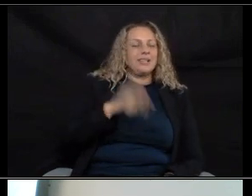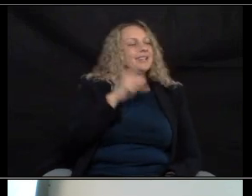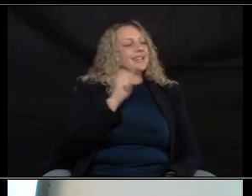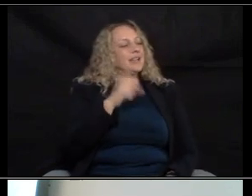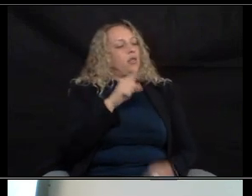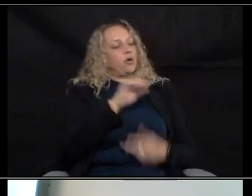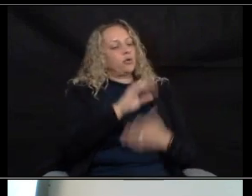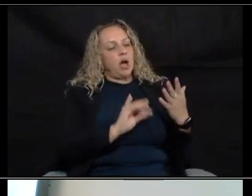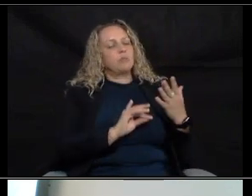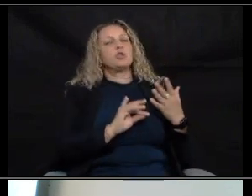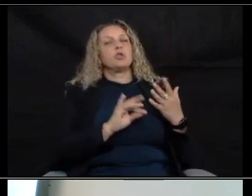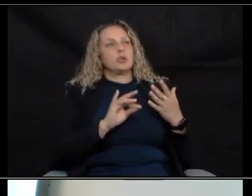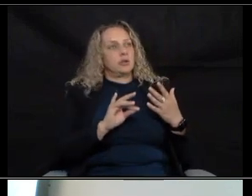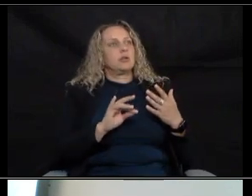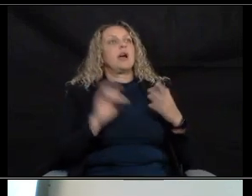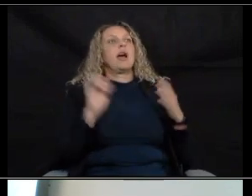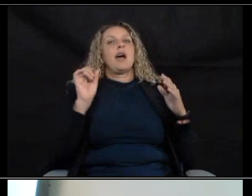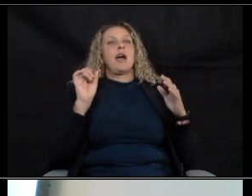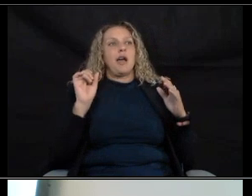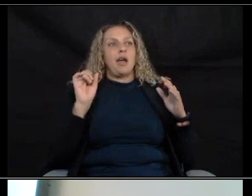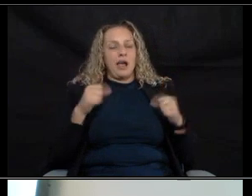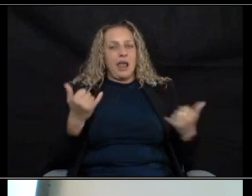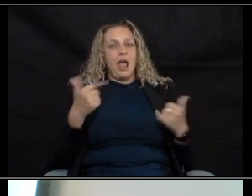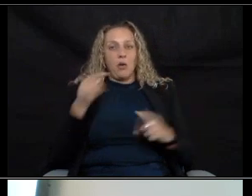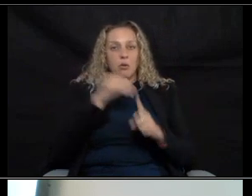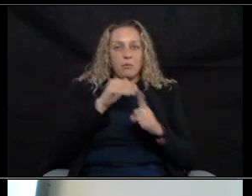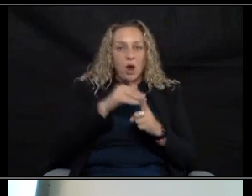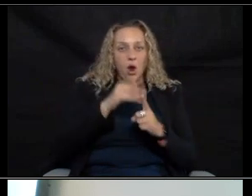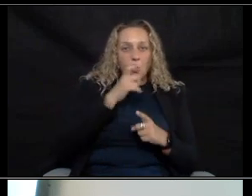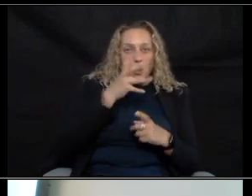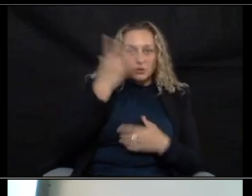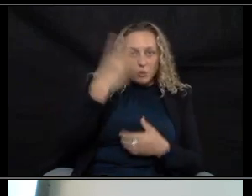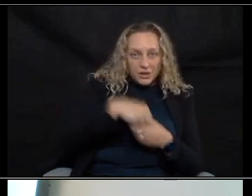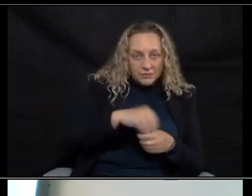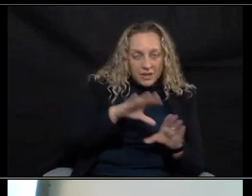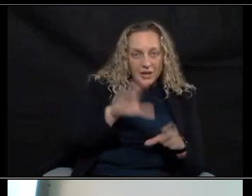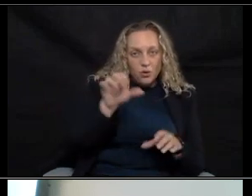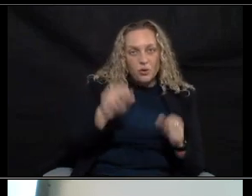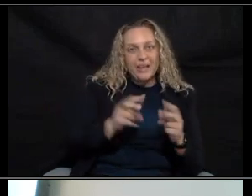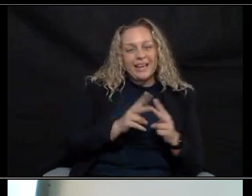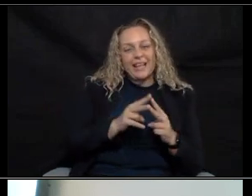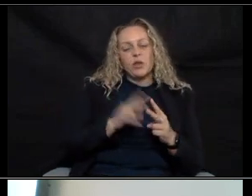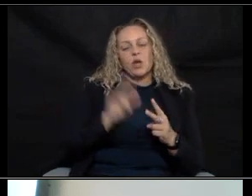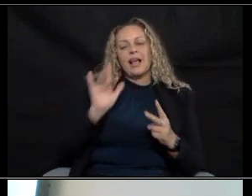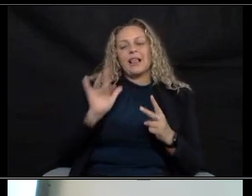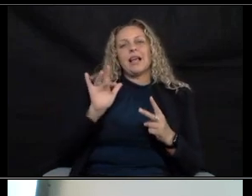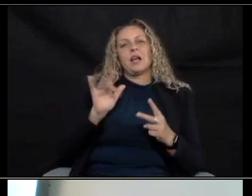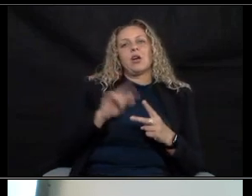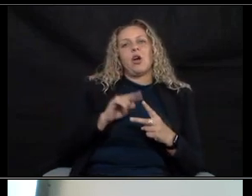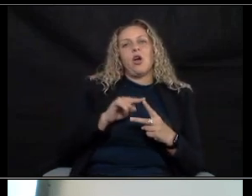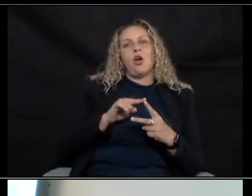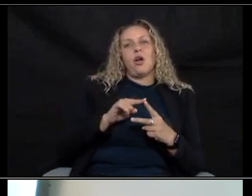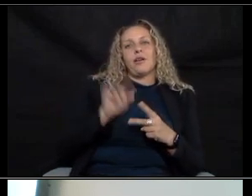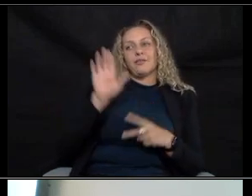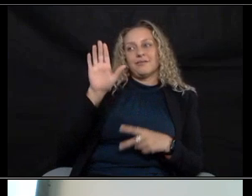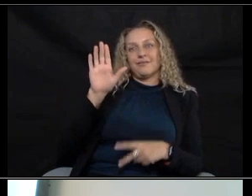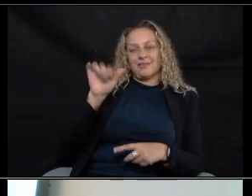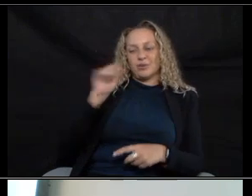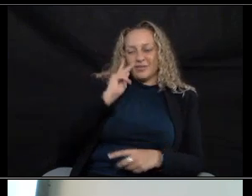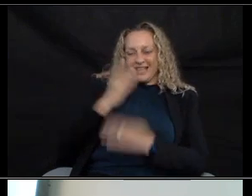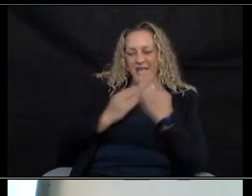those options have been enabled. And as a reminder for anybody who wishes to participate, you can either click on the little hand icon on the side